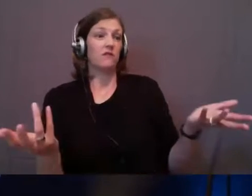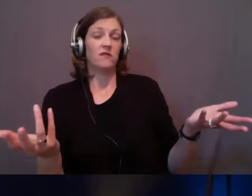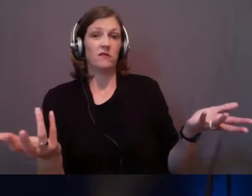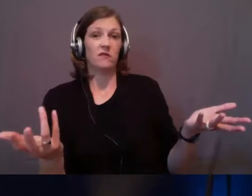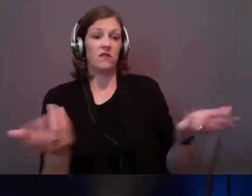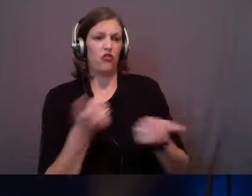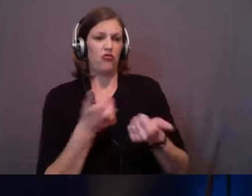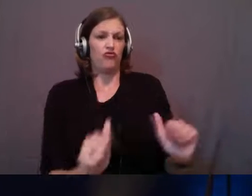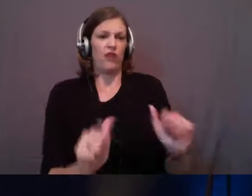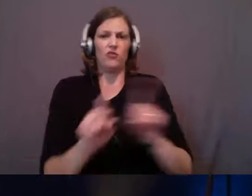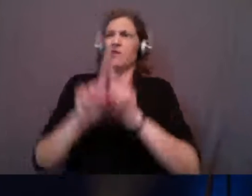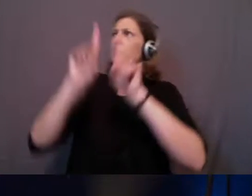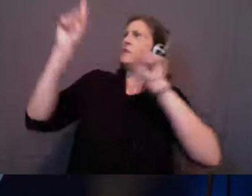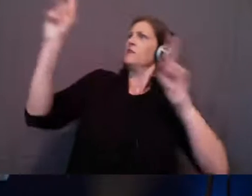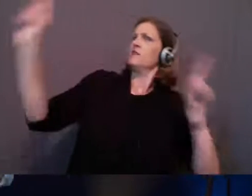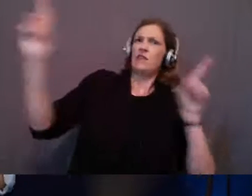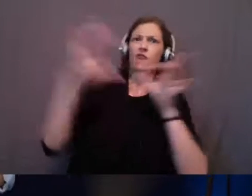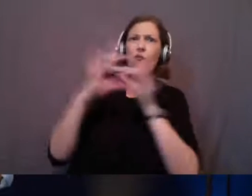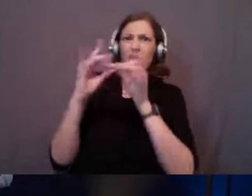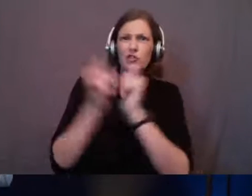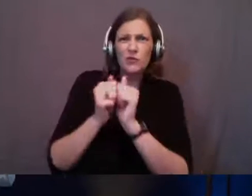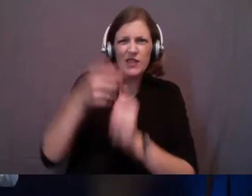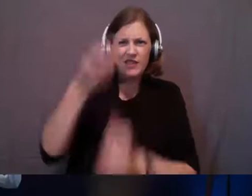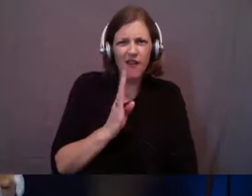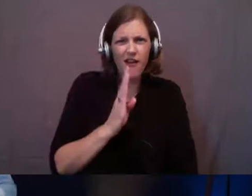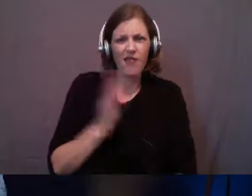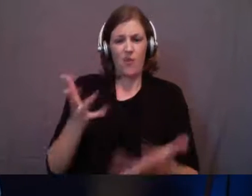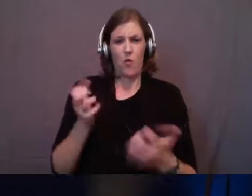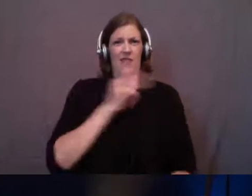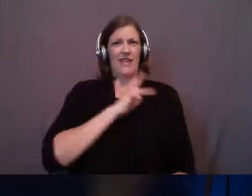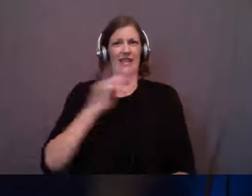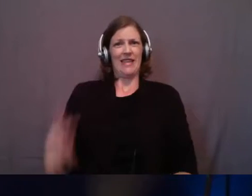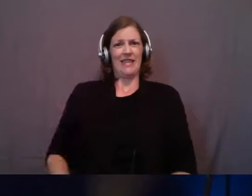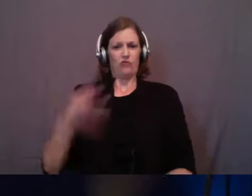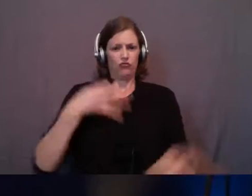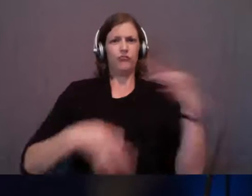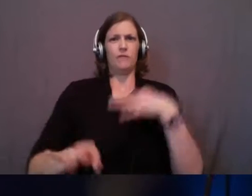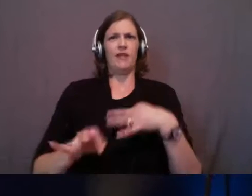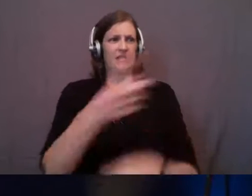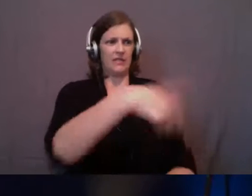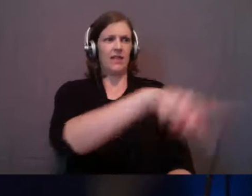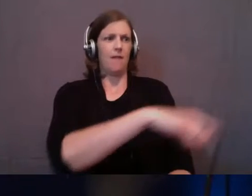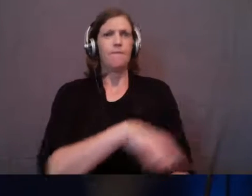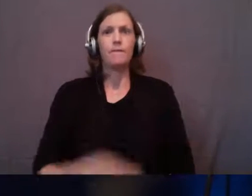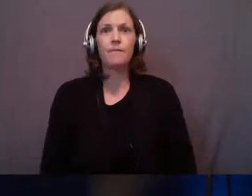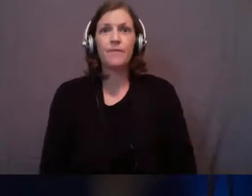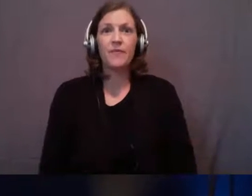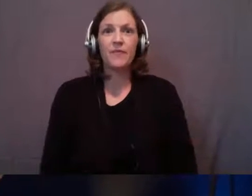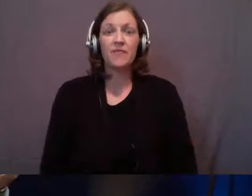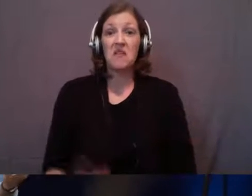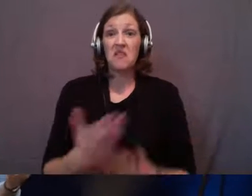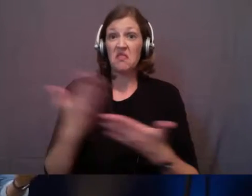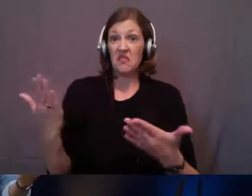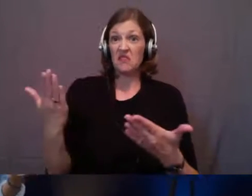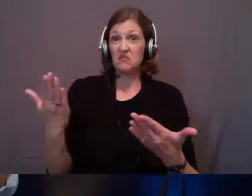remove themselves from a relationship with God, and they want the king to stand in his place. But Things aren't all that bad